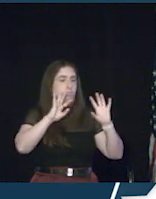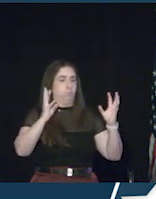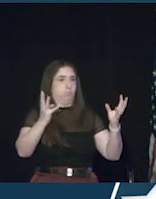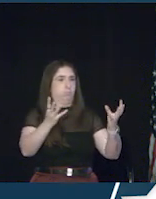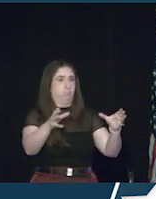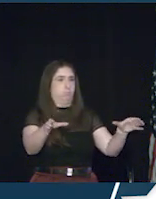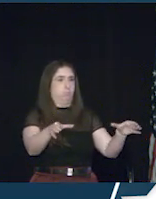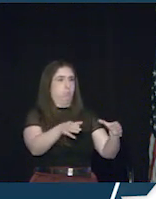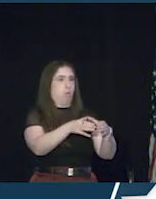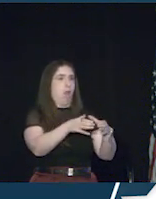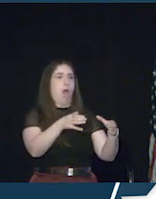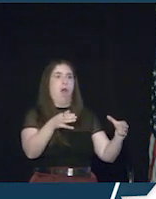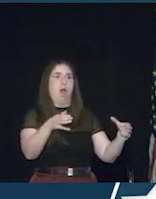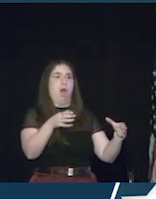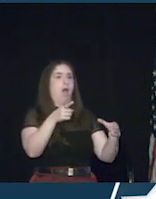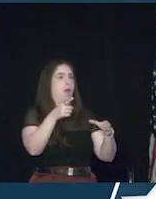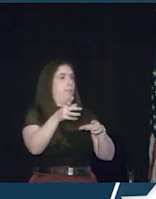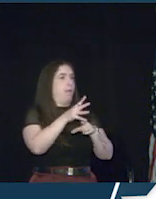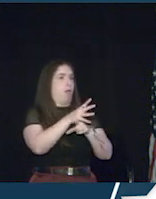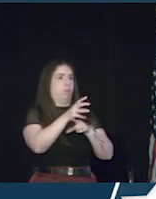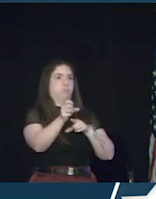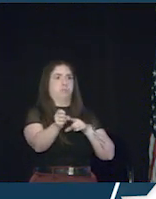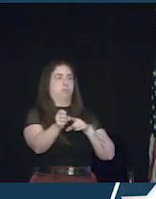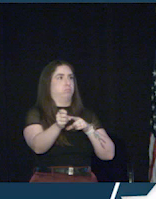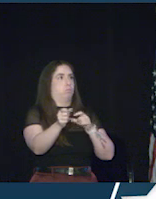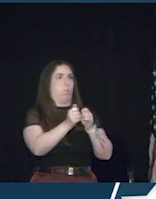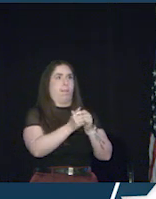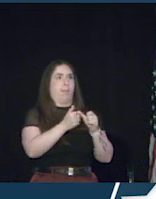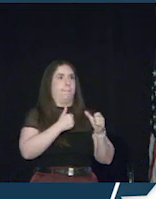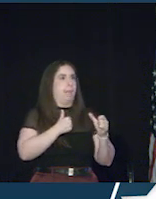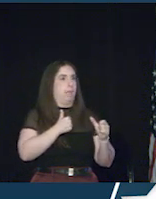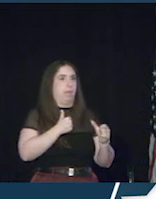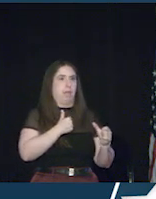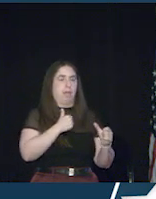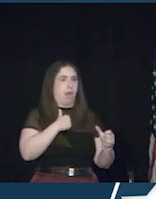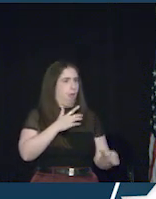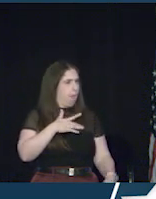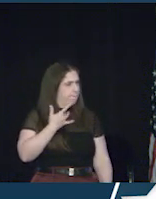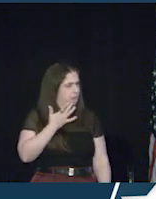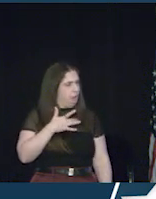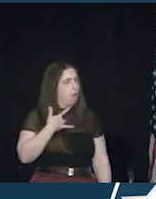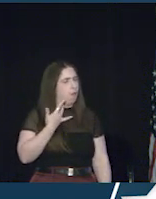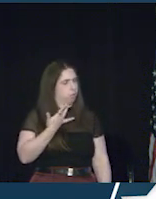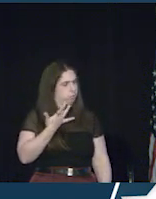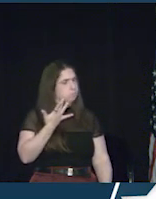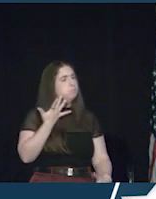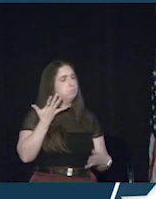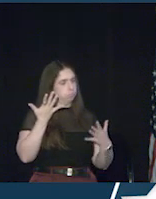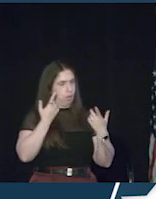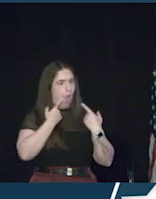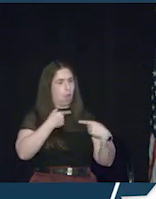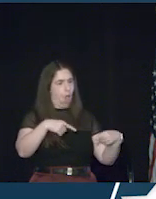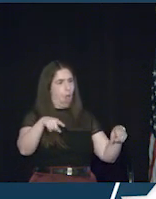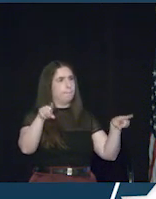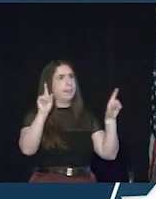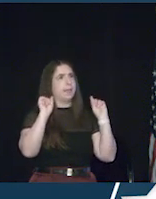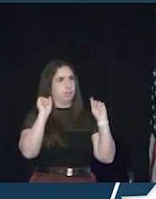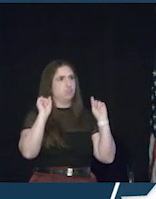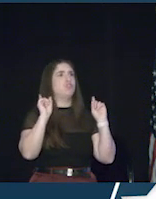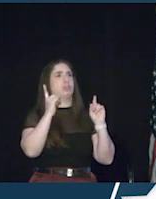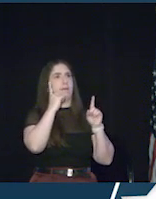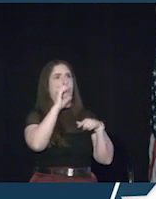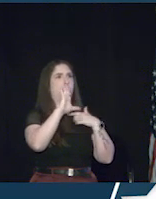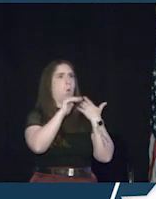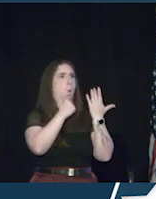totally amazing with me, and I am felt good, and I just felt confidence for all